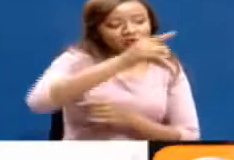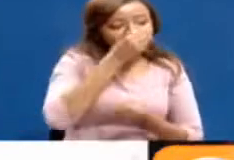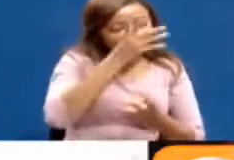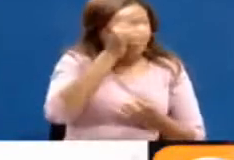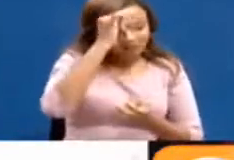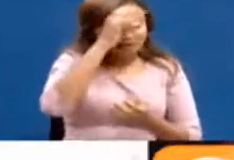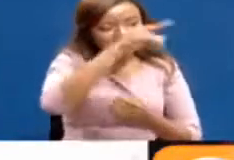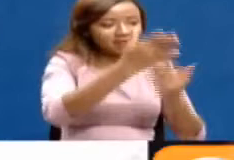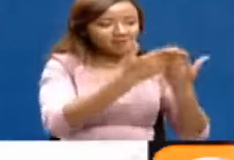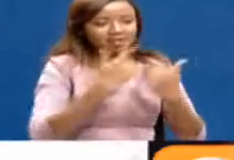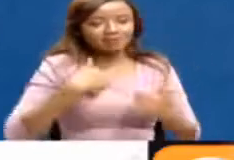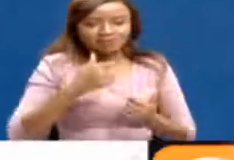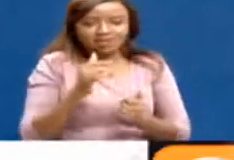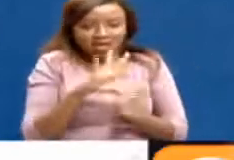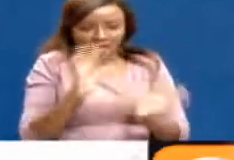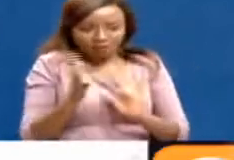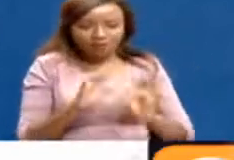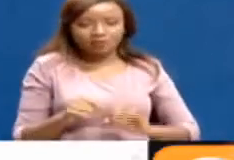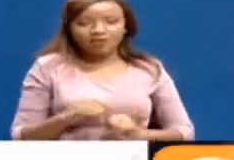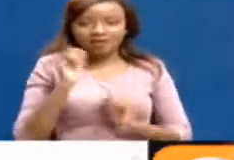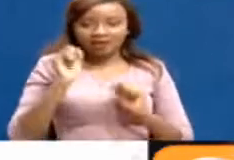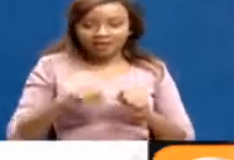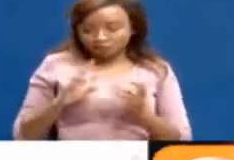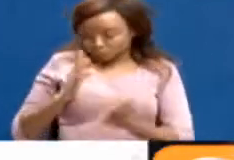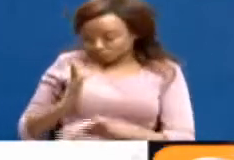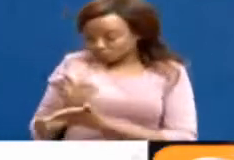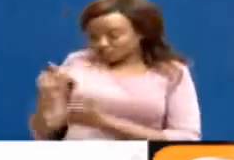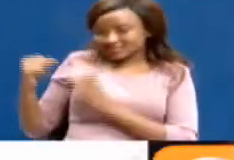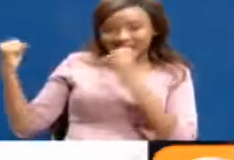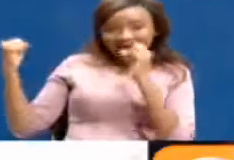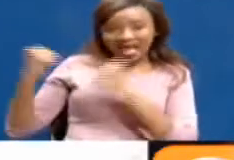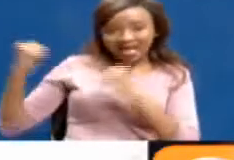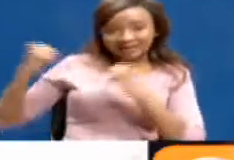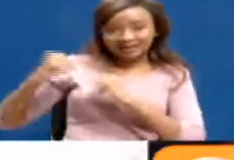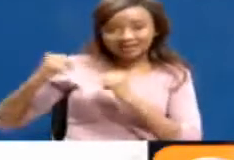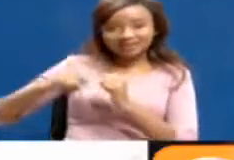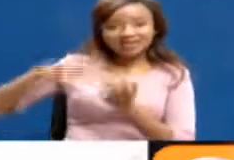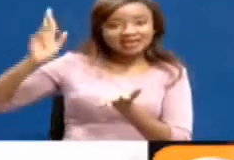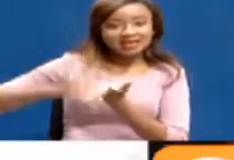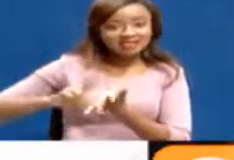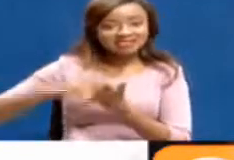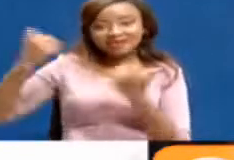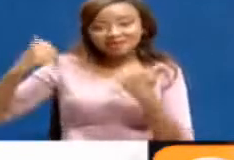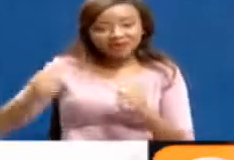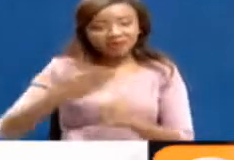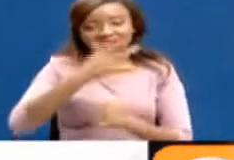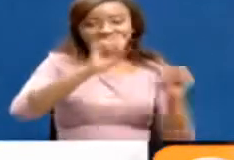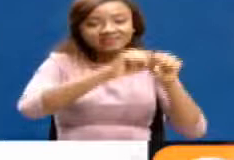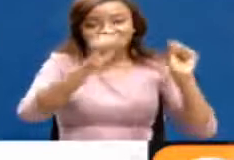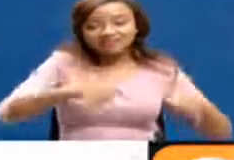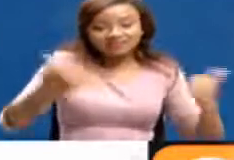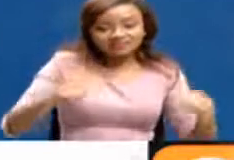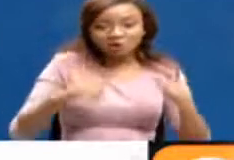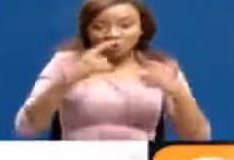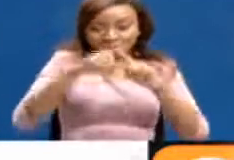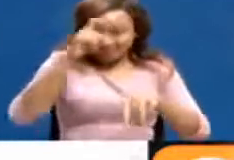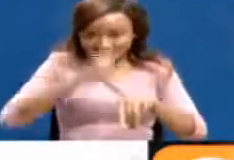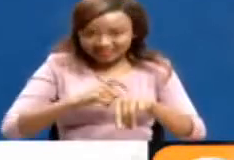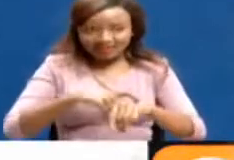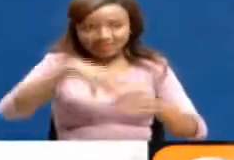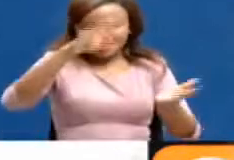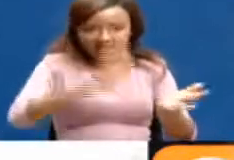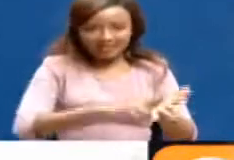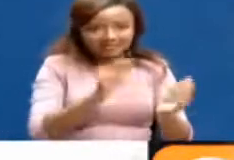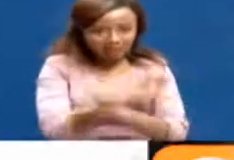that many of these tenancy arrangements are not even registered. They're not in the system. Once you're able to get them into the system, because you